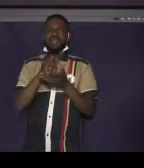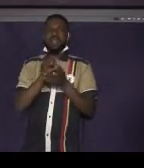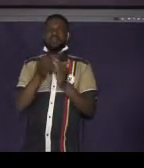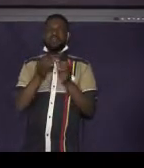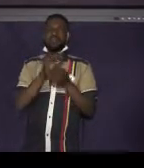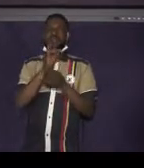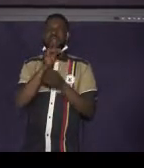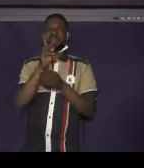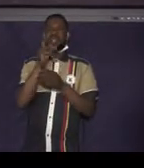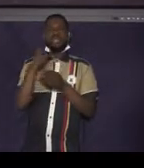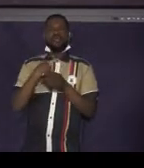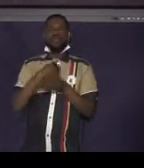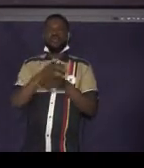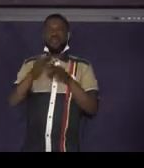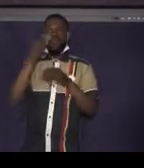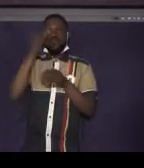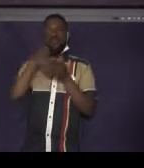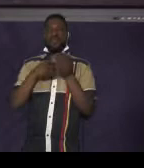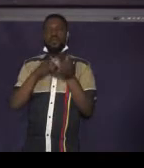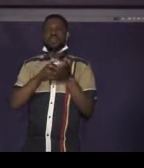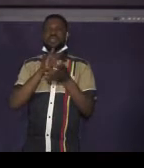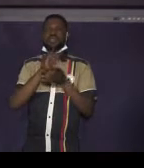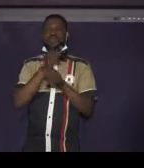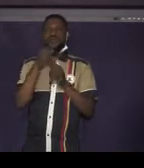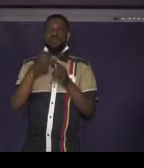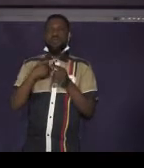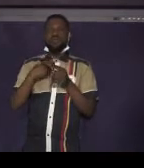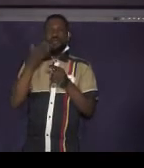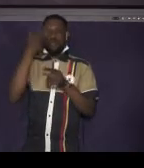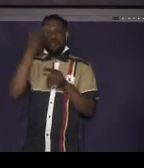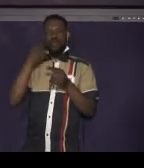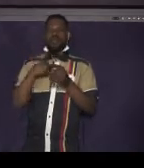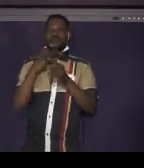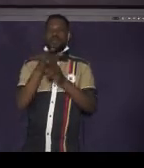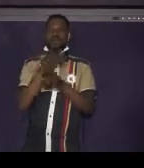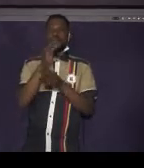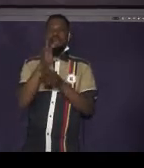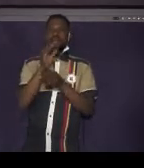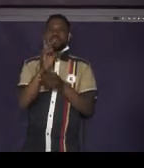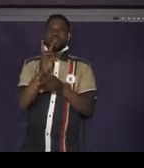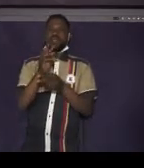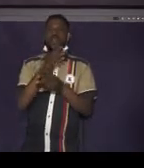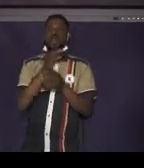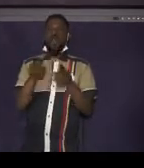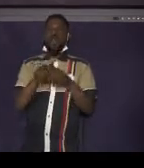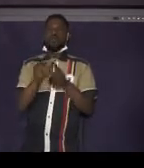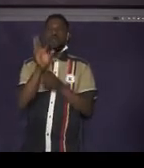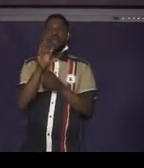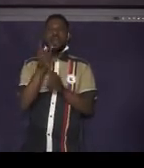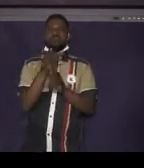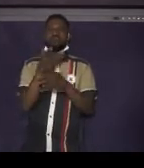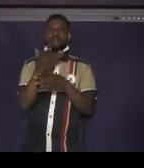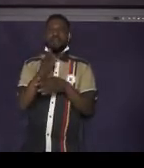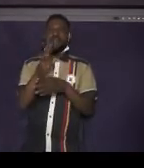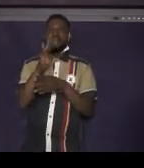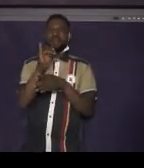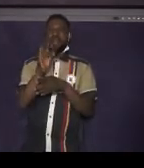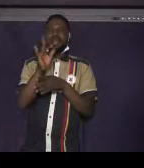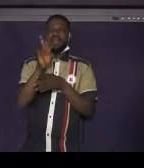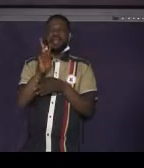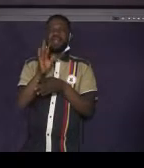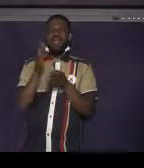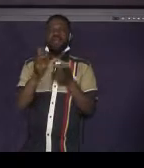k. We don't know what it is, but when we know, we'll multiply it by 6. Also, 9 divided by k. That means I